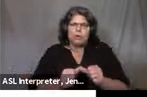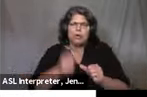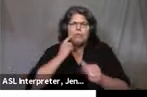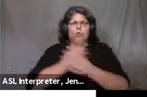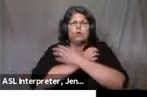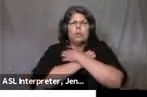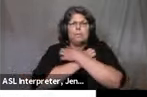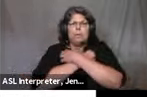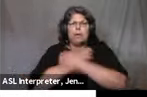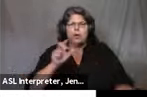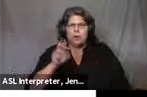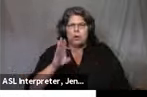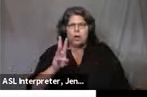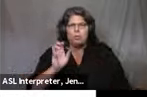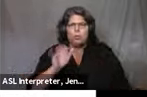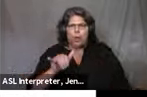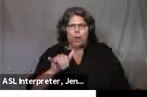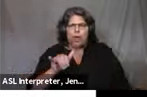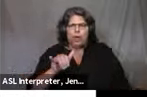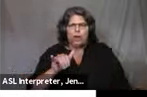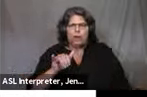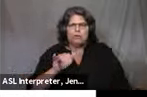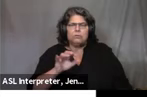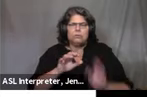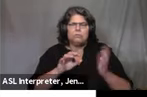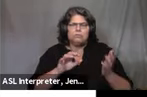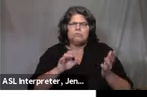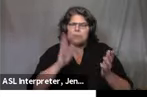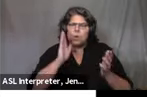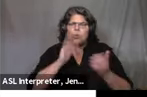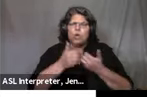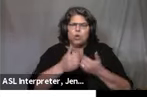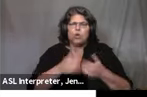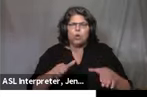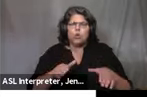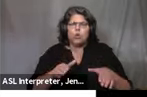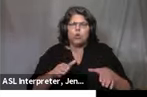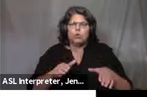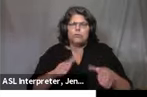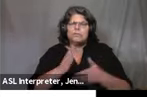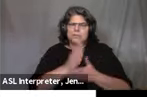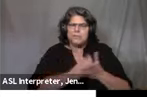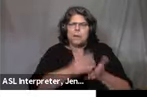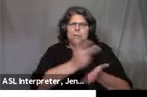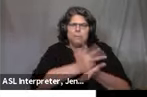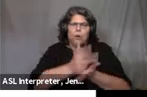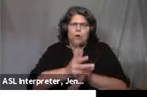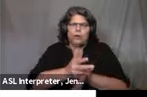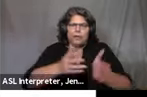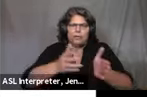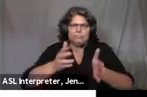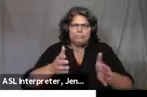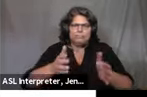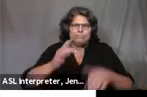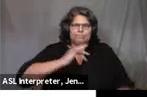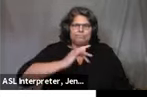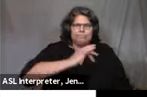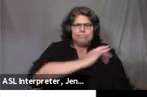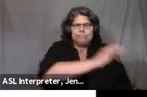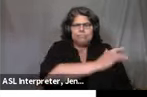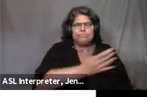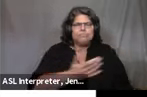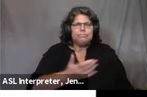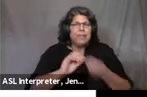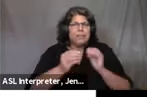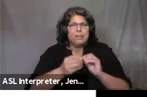Way alternative. There will be losses of stalls. And the number